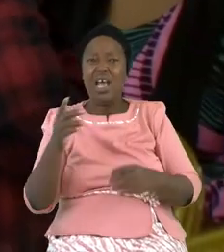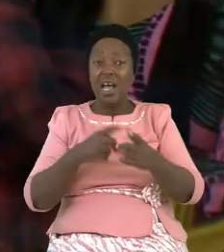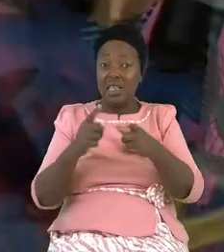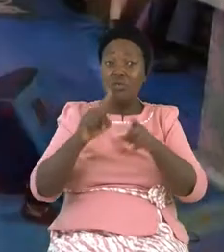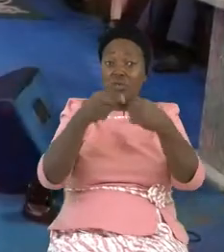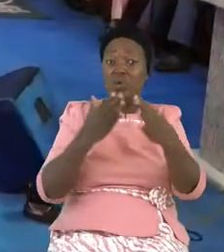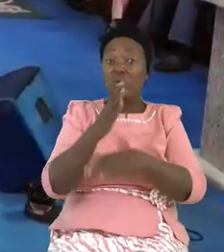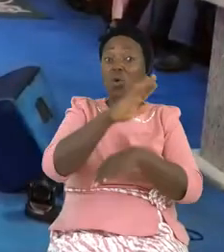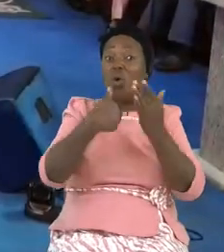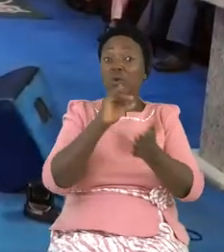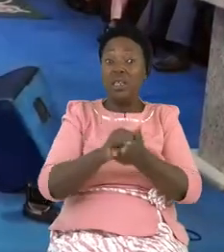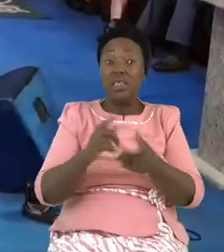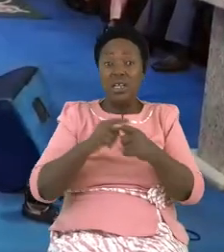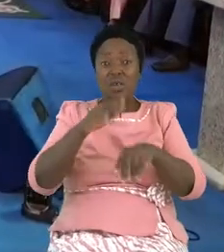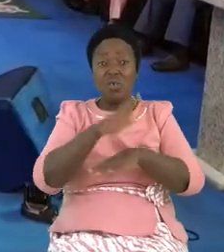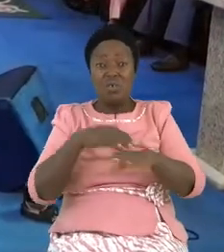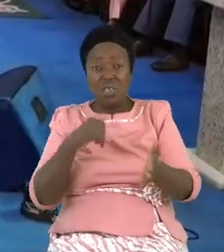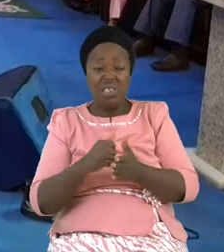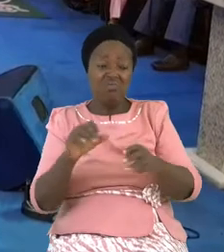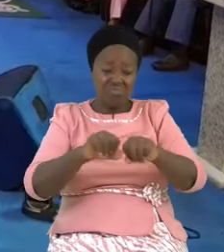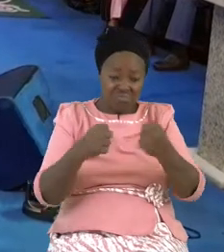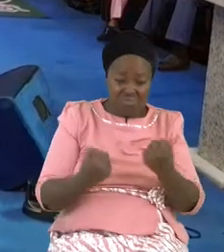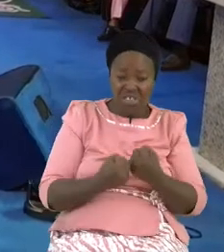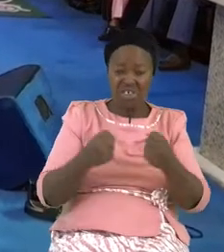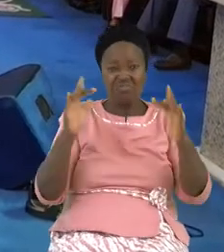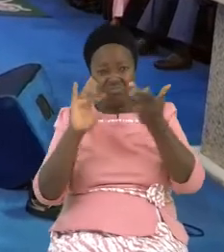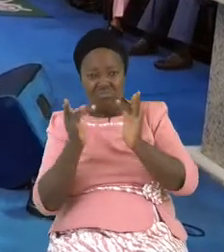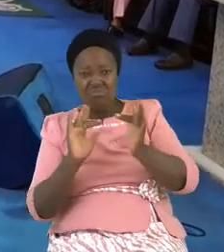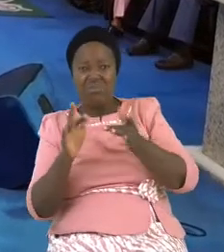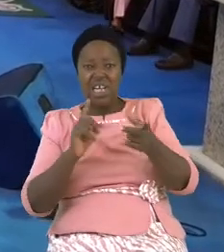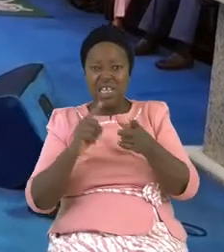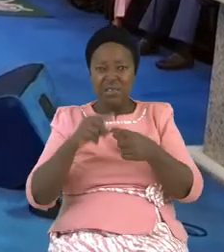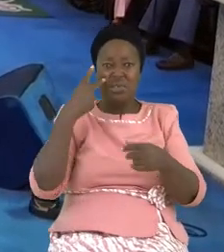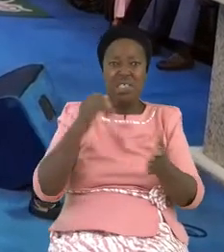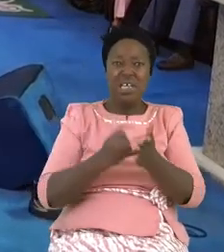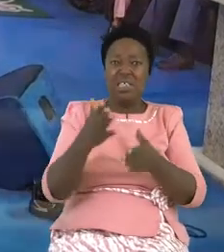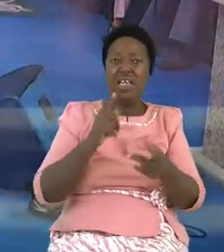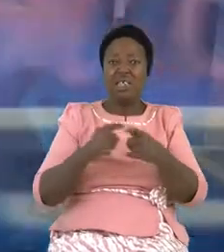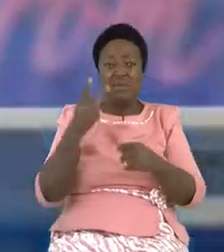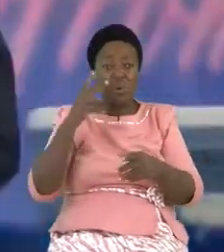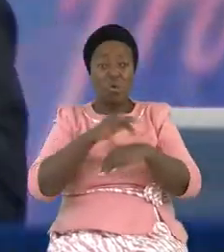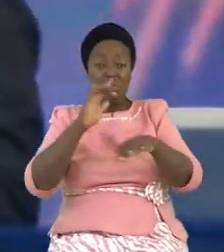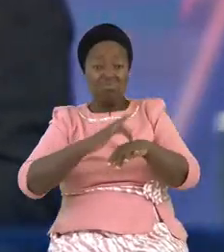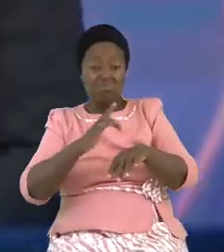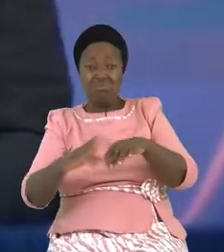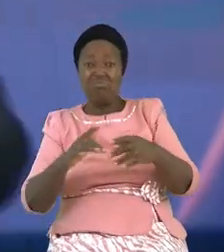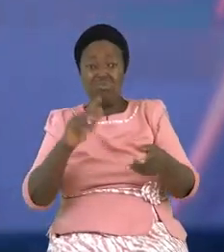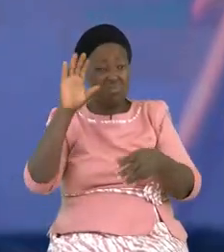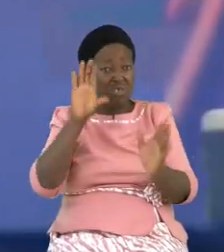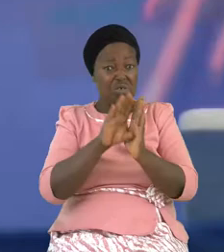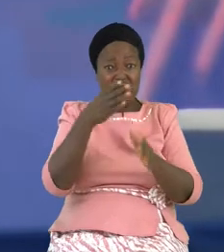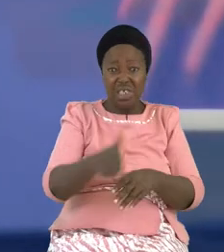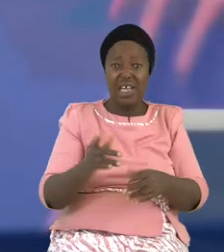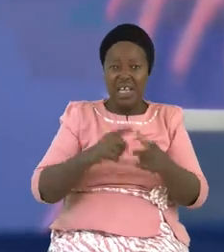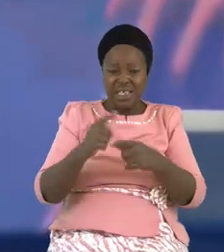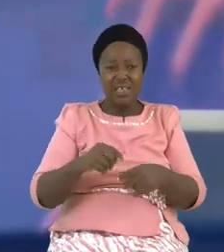that, they call it internet, social media, and you surf there, and you're looking at those pictures there, and it